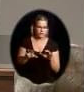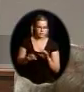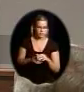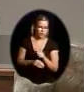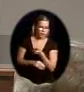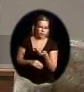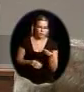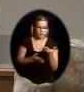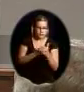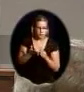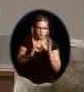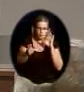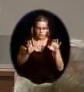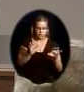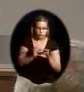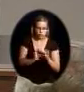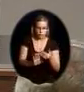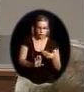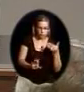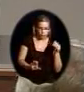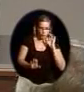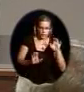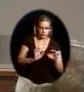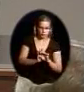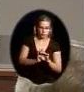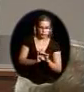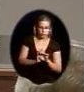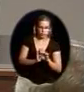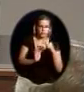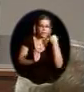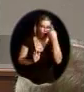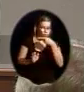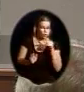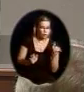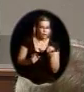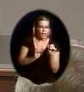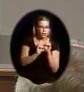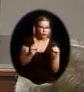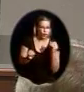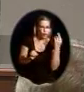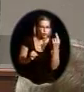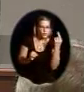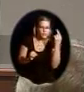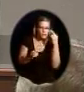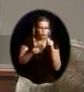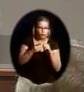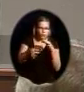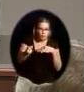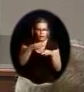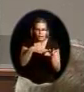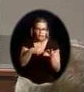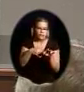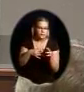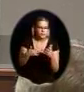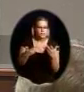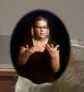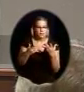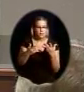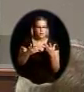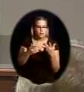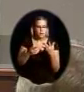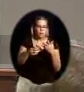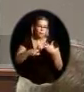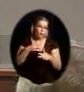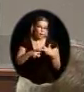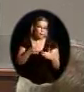on some of the pictures that are the before pictures, they look like there was no reason to replace things, like lockers that are 30 years old. The